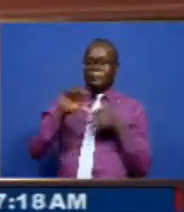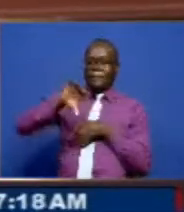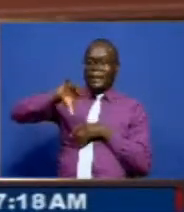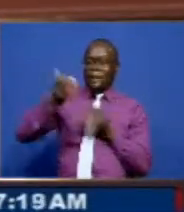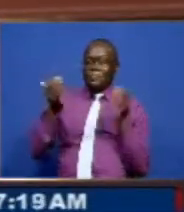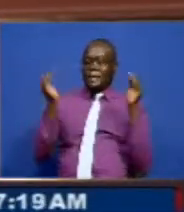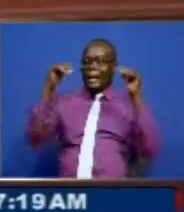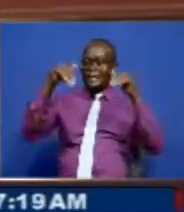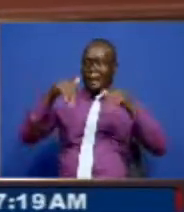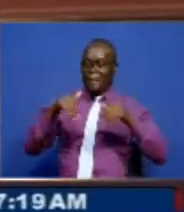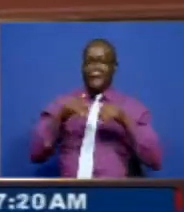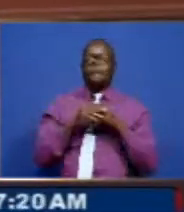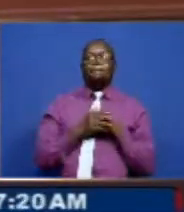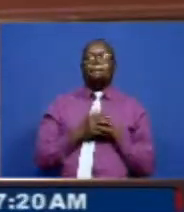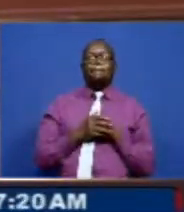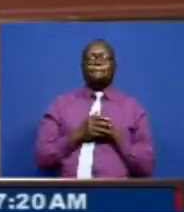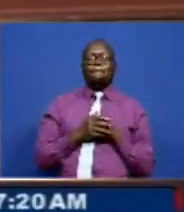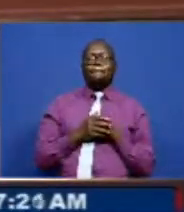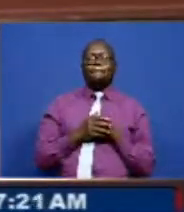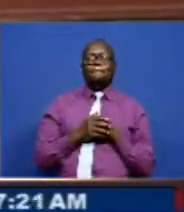Assembly.